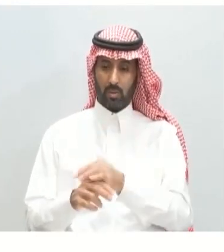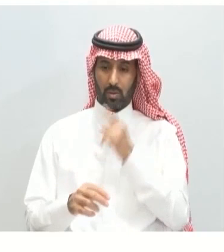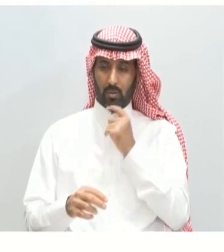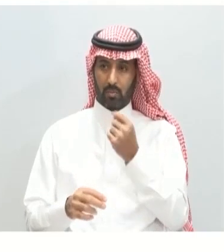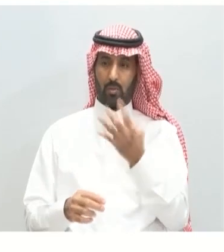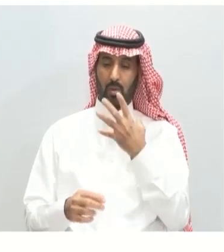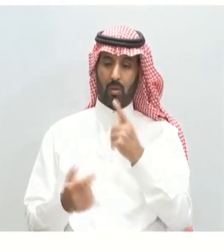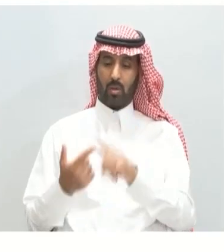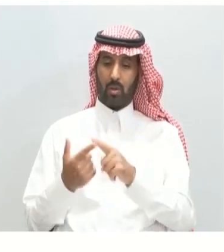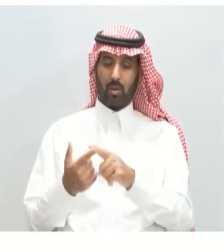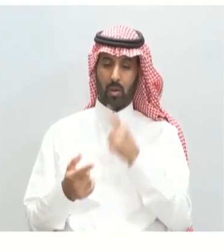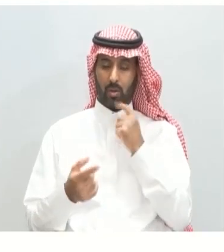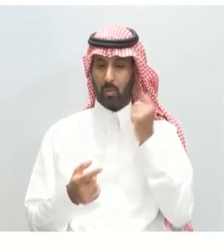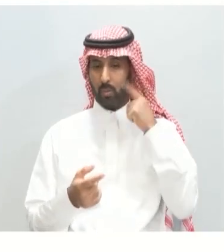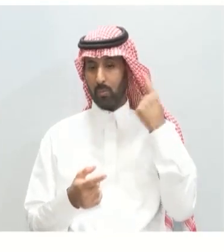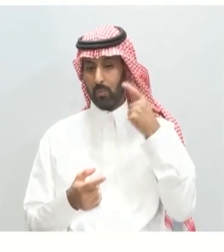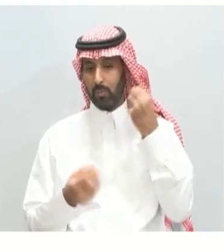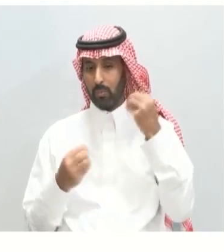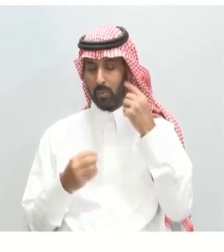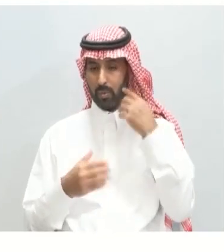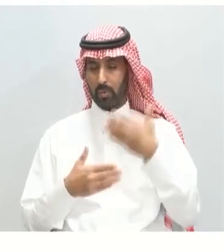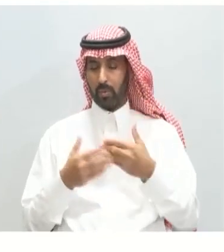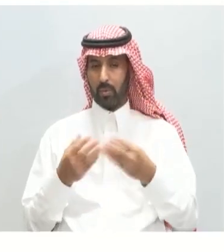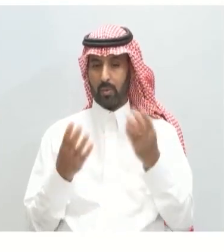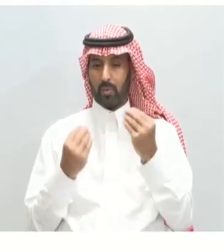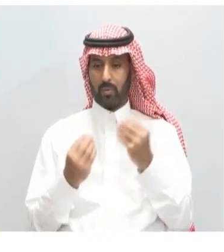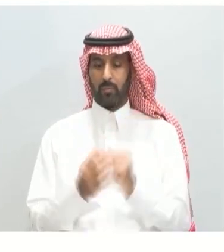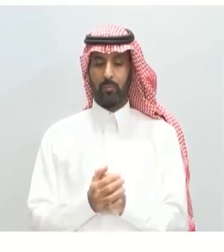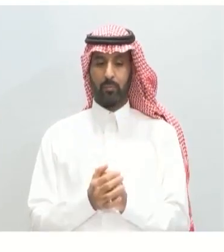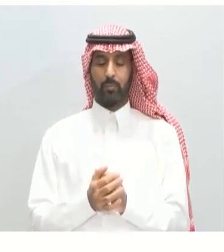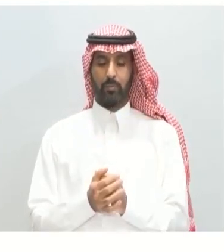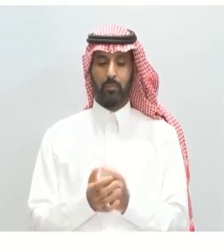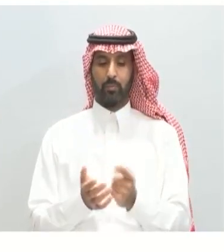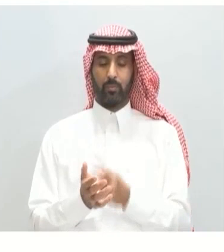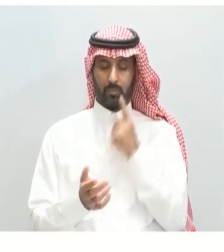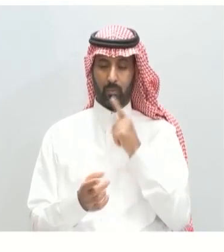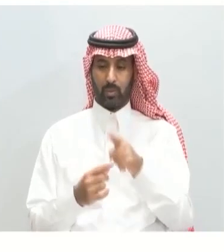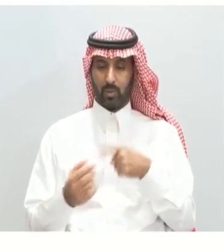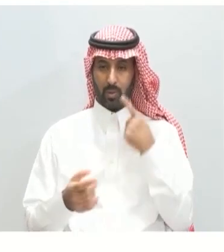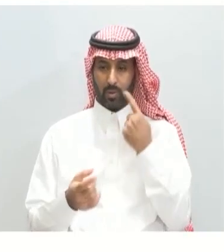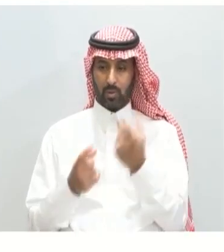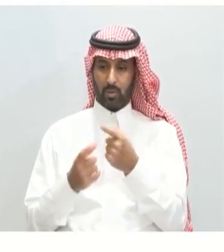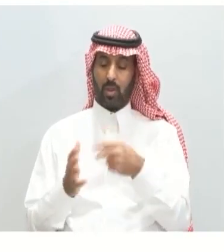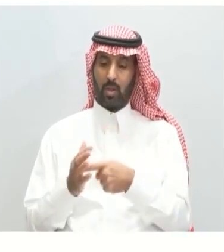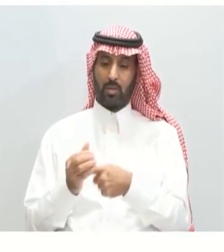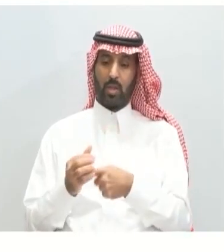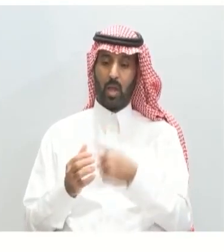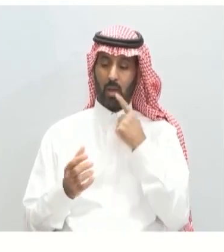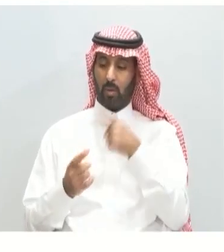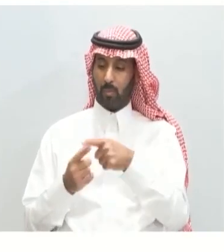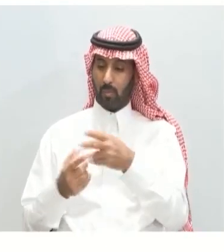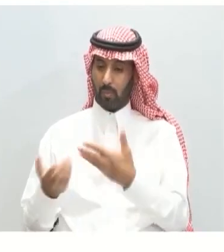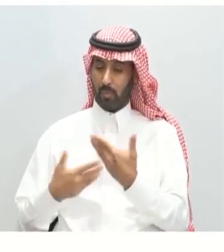alert, stimulate the brain and enhance learning. Prompt, during the club meetings, Katria would